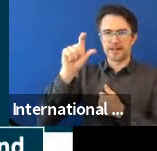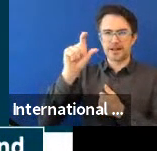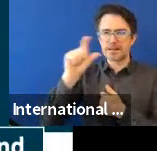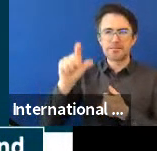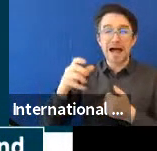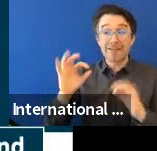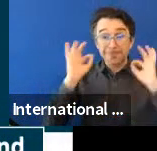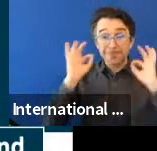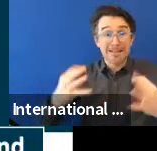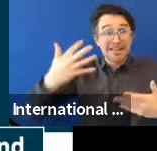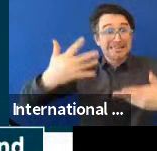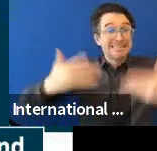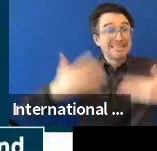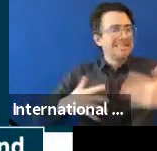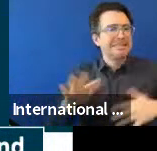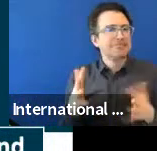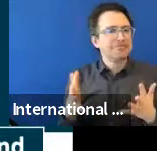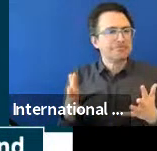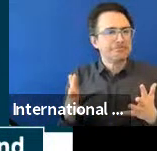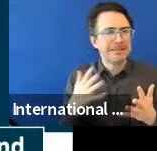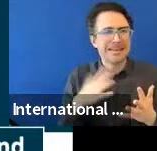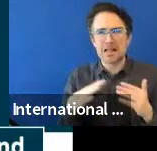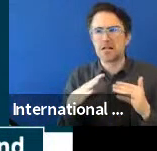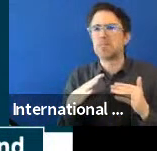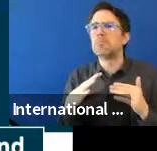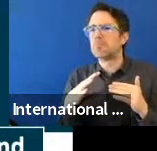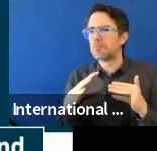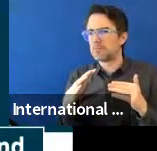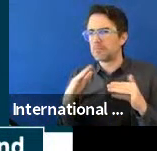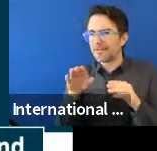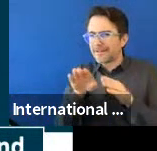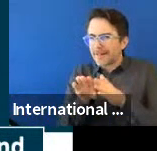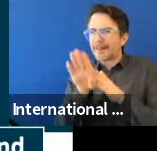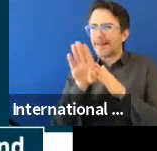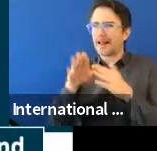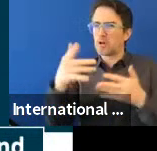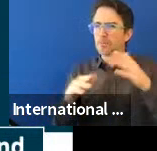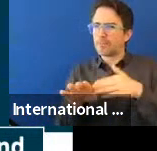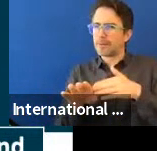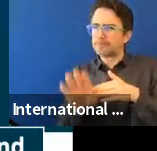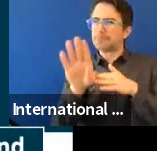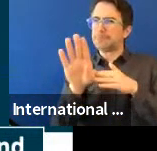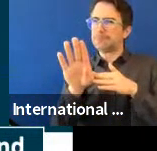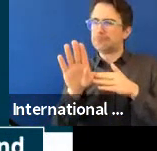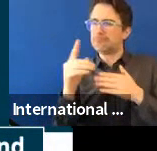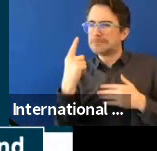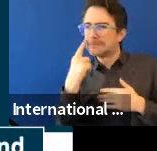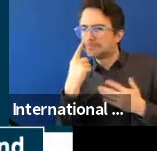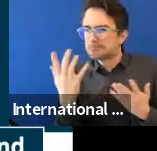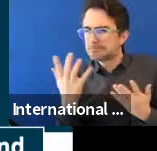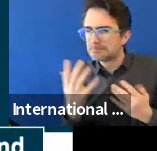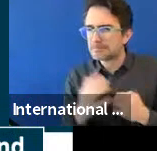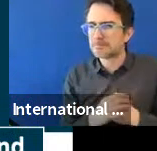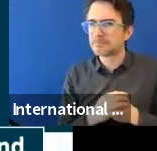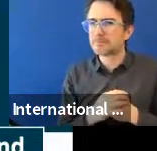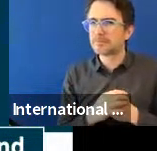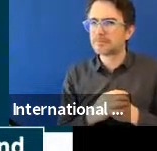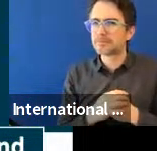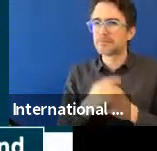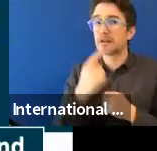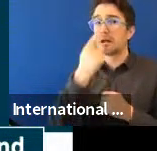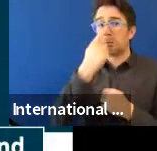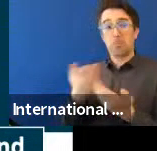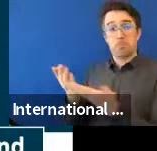increase as we speak. Otherwise, it is either stabilizing the level of the sex ratio at birth, or it